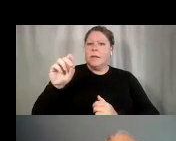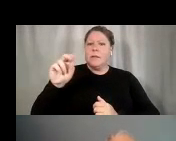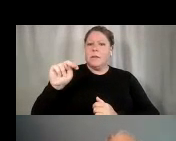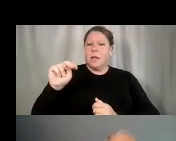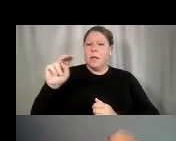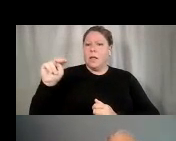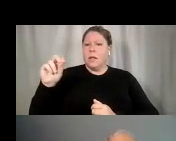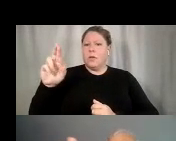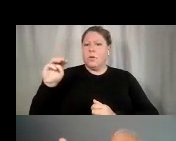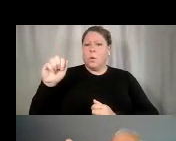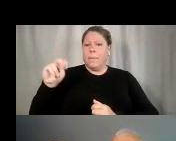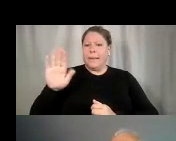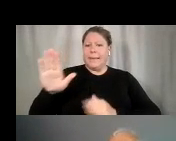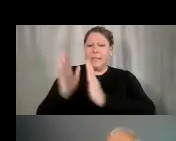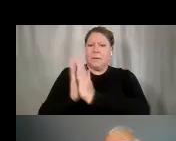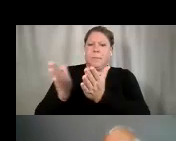Don